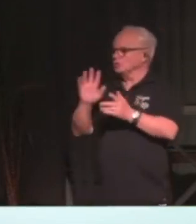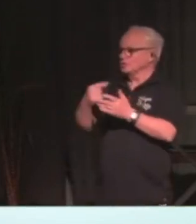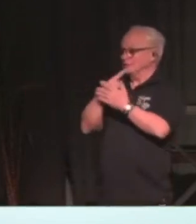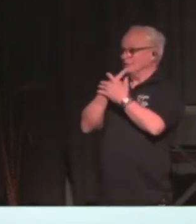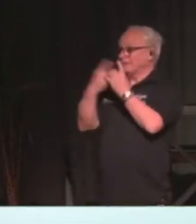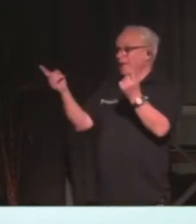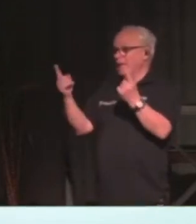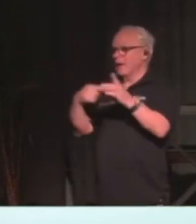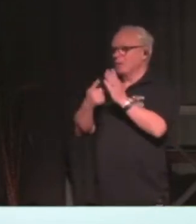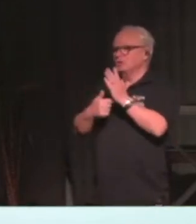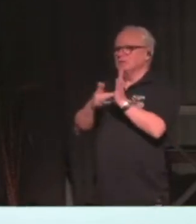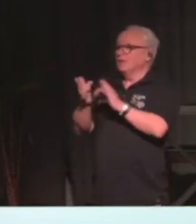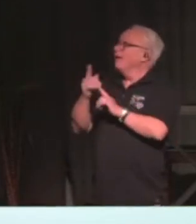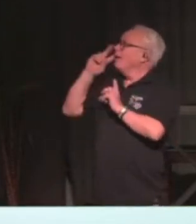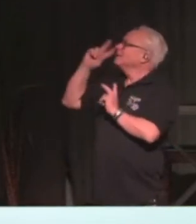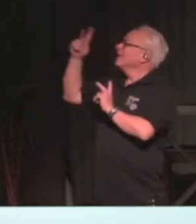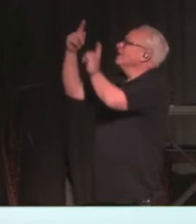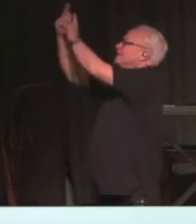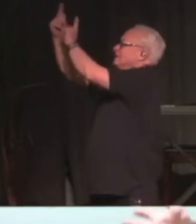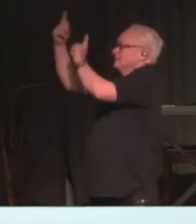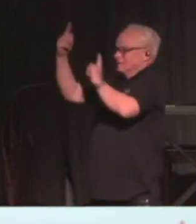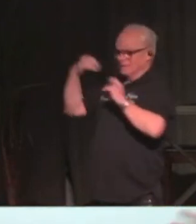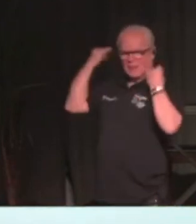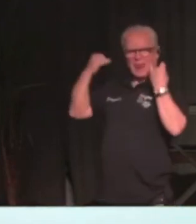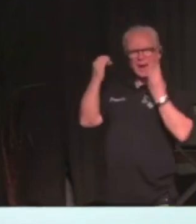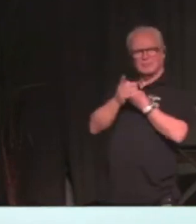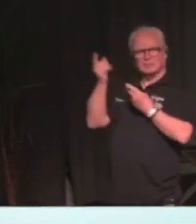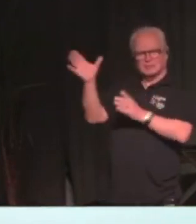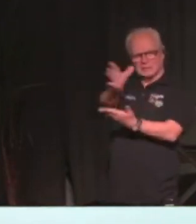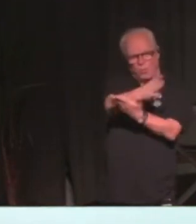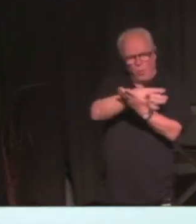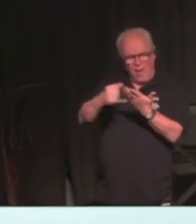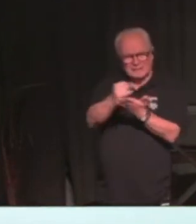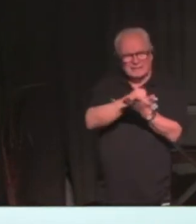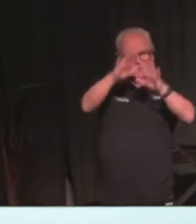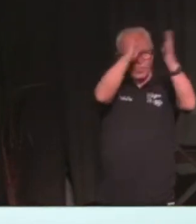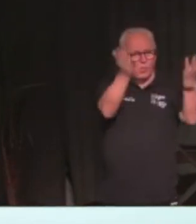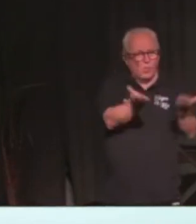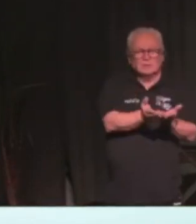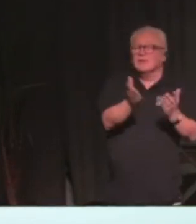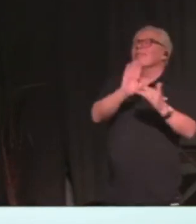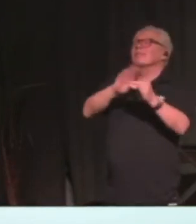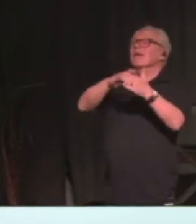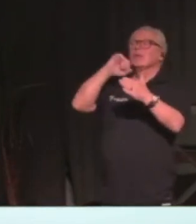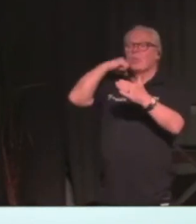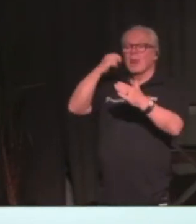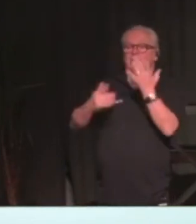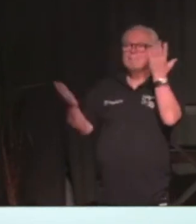about Jesus? He said, here comes the Lamb of God that takes away the sin of the world. He will baptize you with.